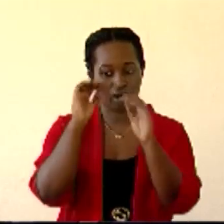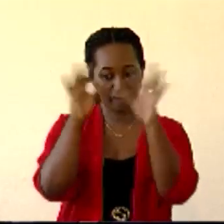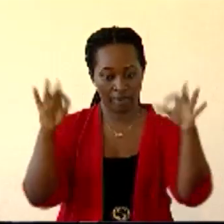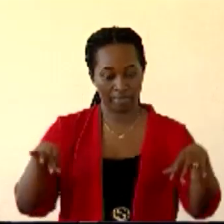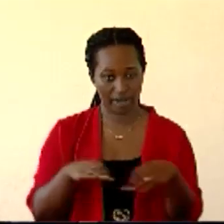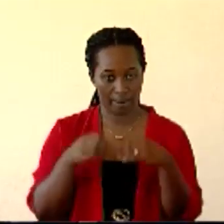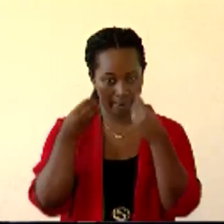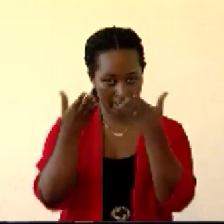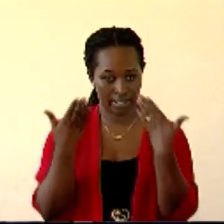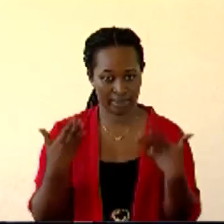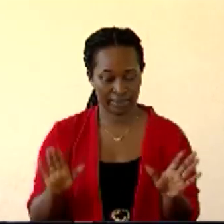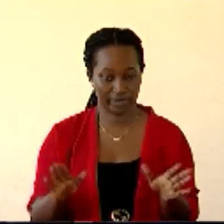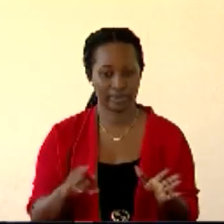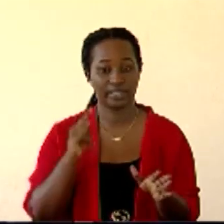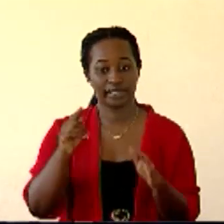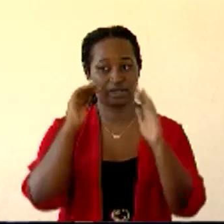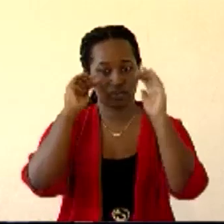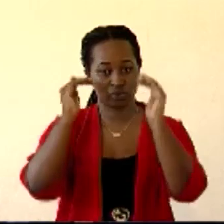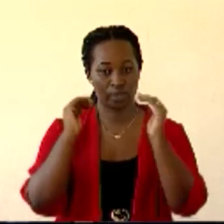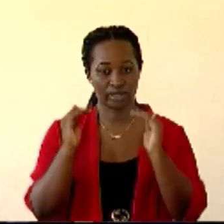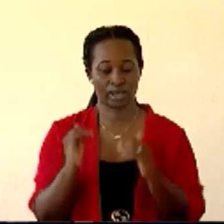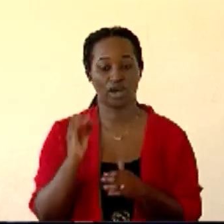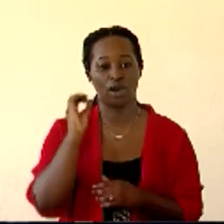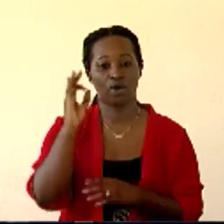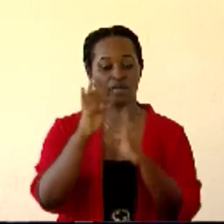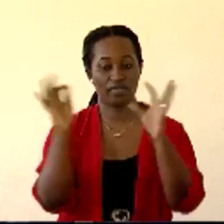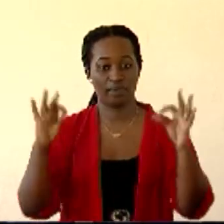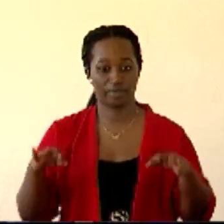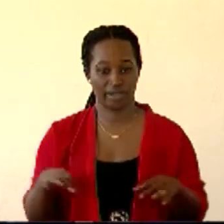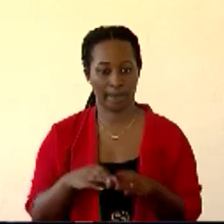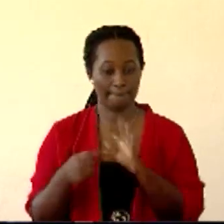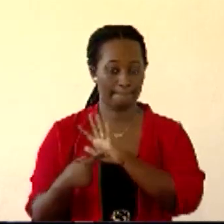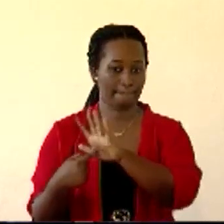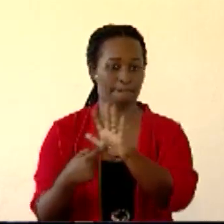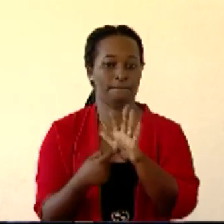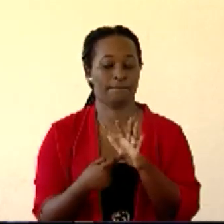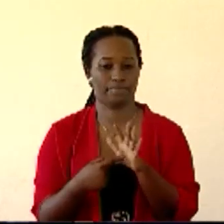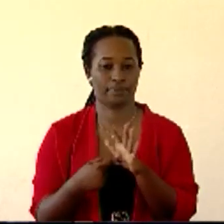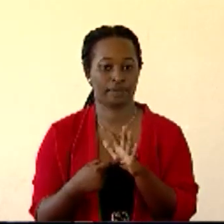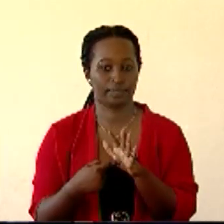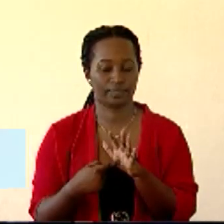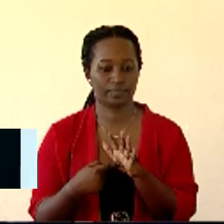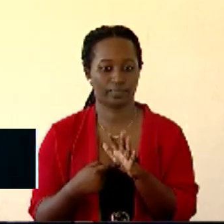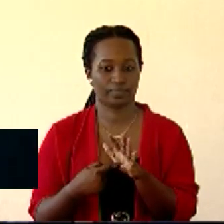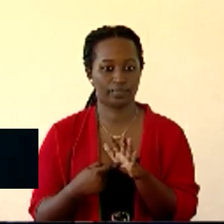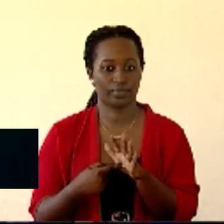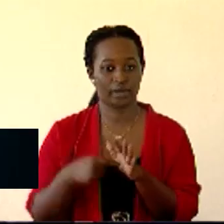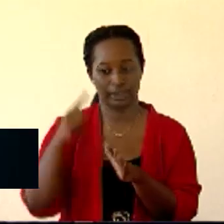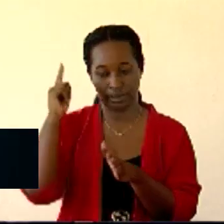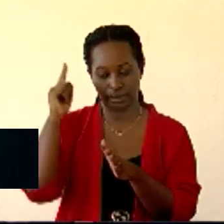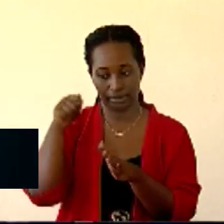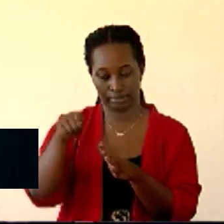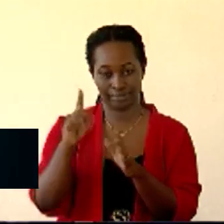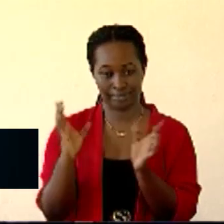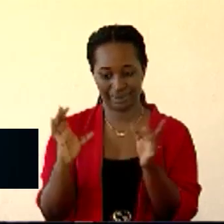structural formula. The structural formula is going to be showing, or the bonds that are linked, that are linking